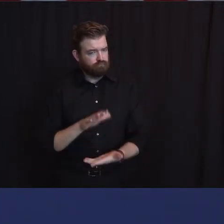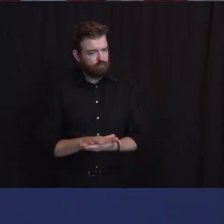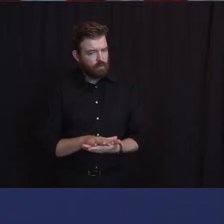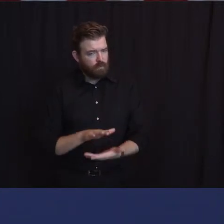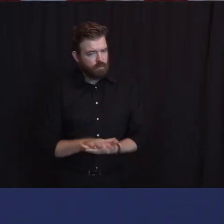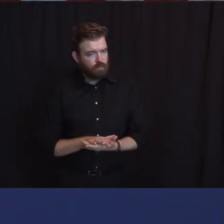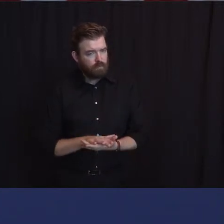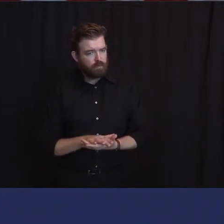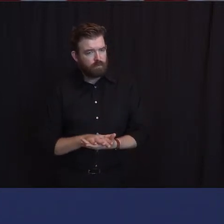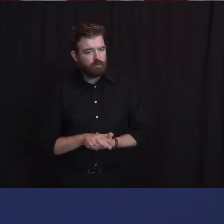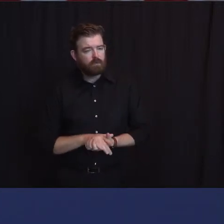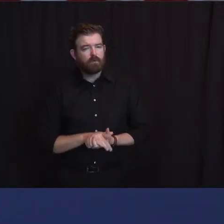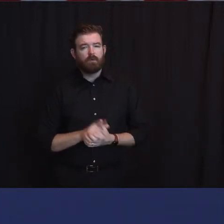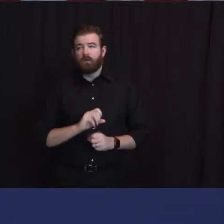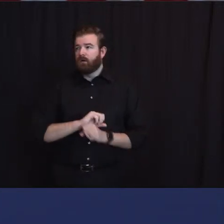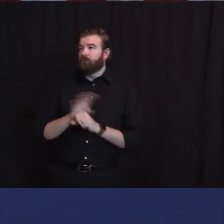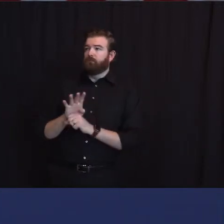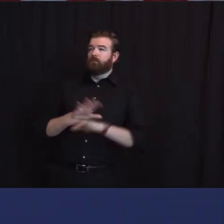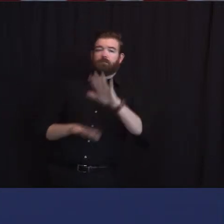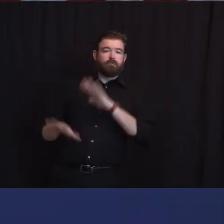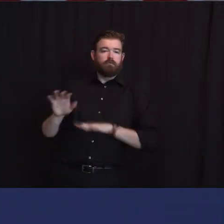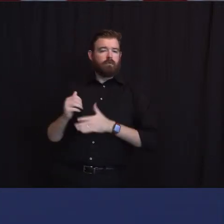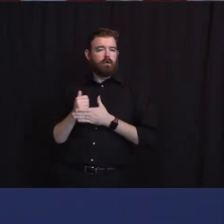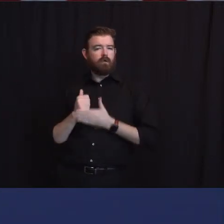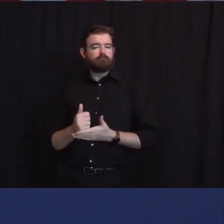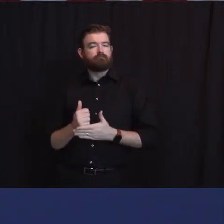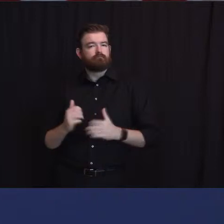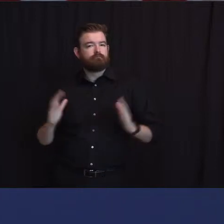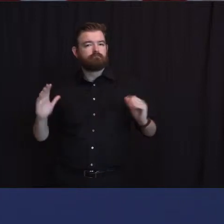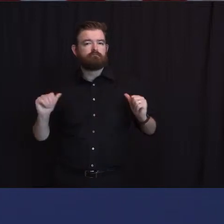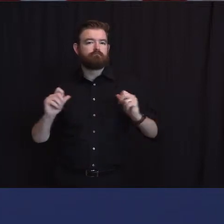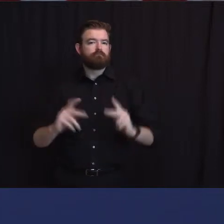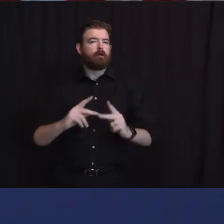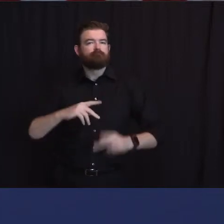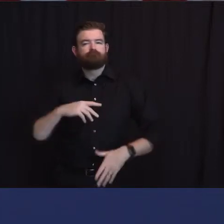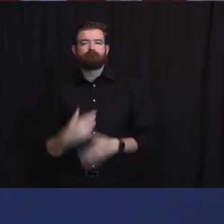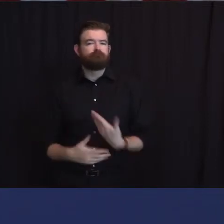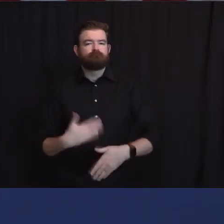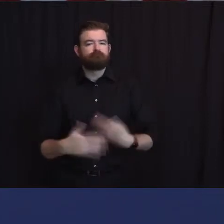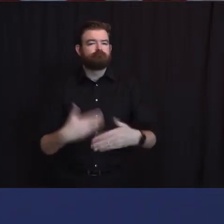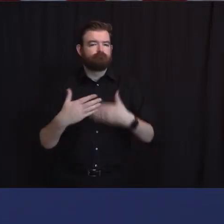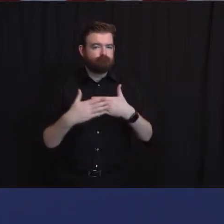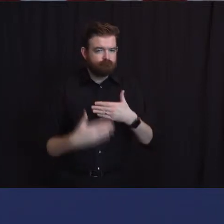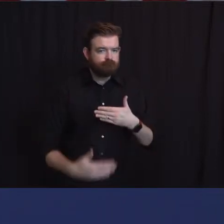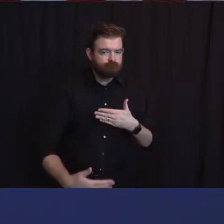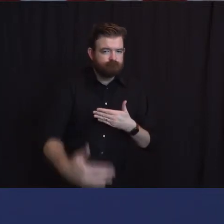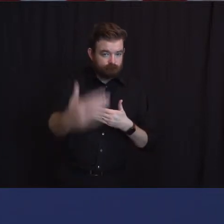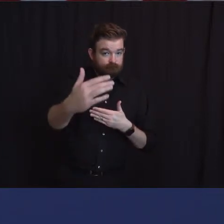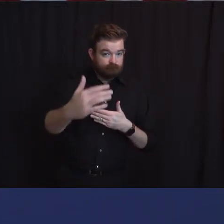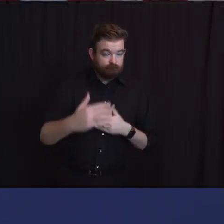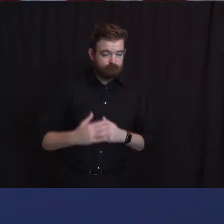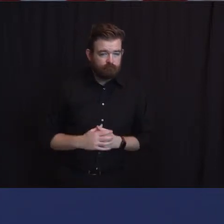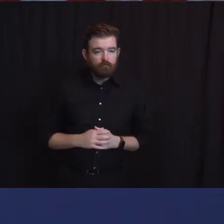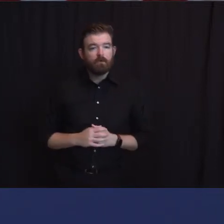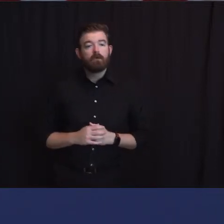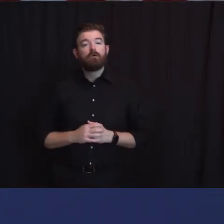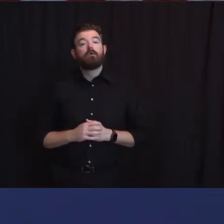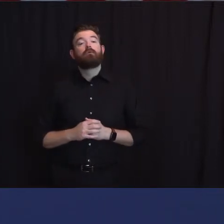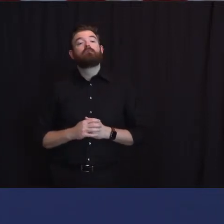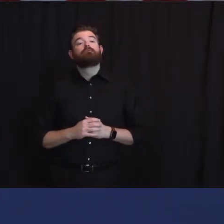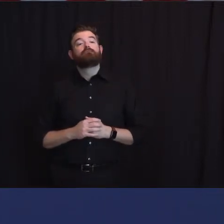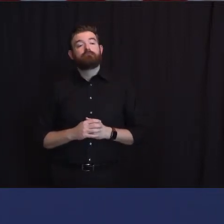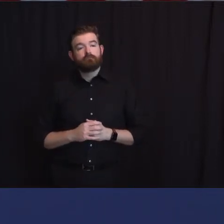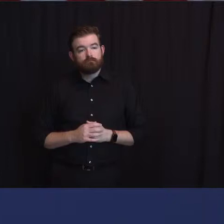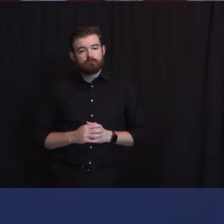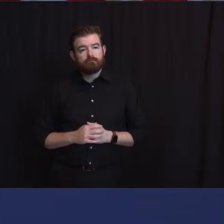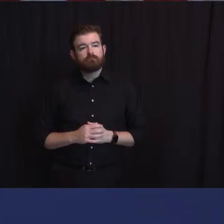the next 3 years. I continue to ask myself and my staff, what supports and